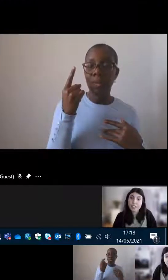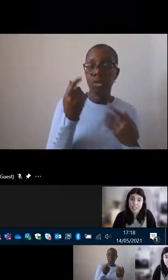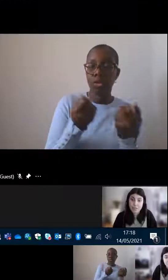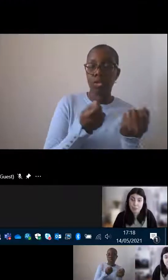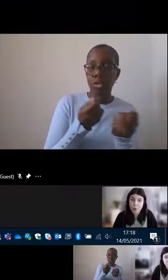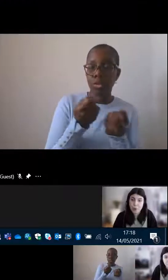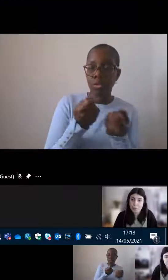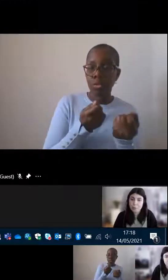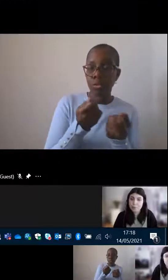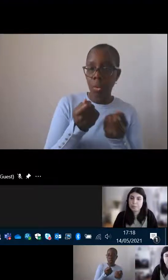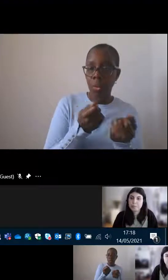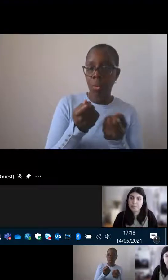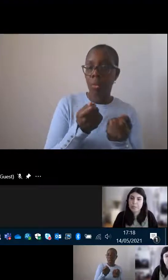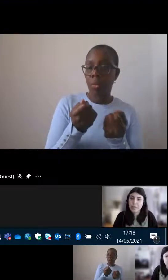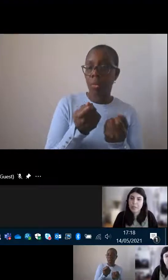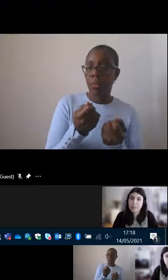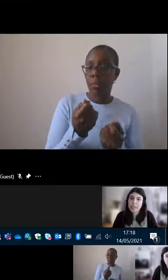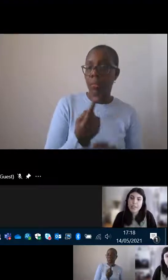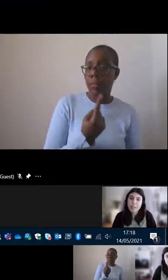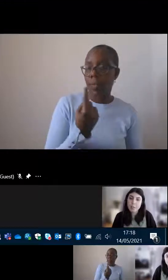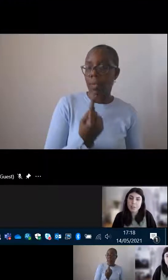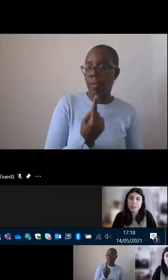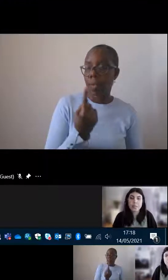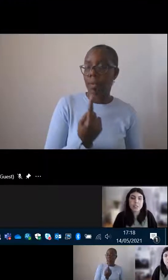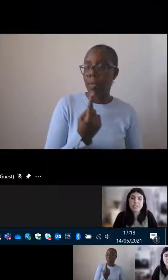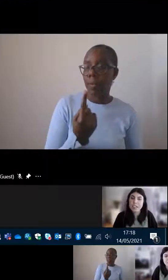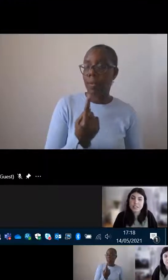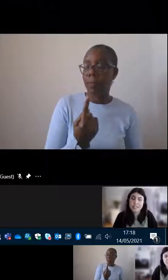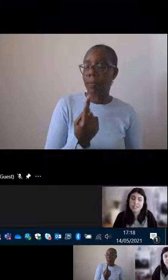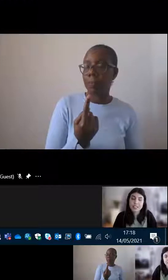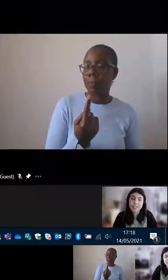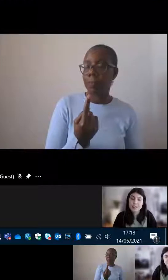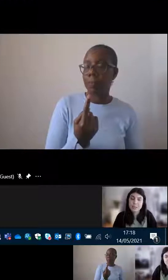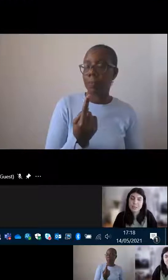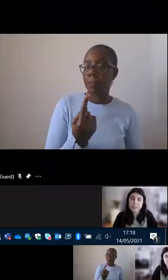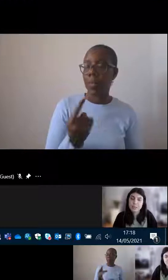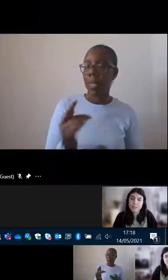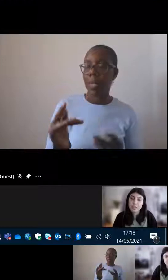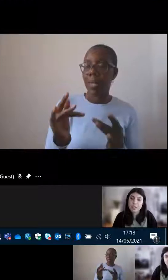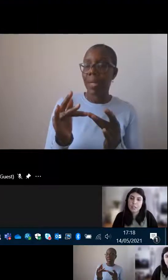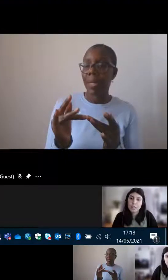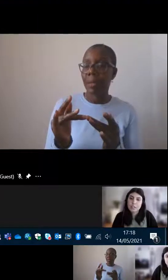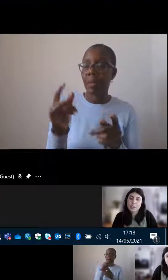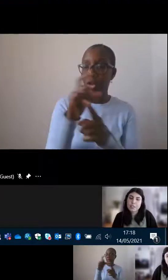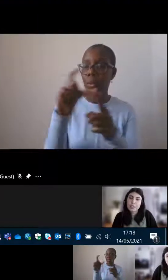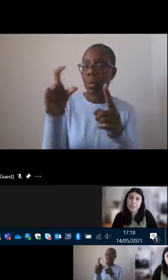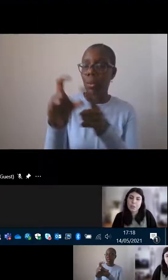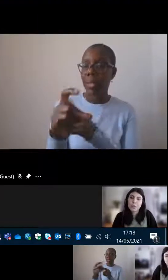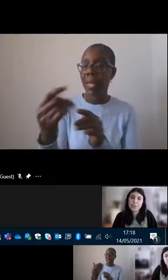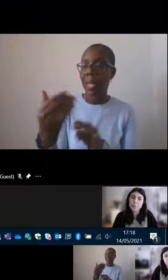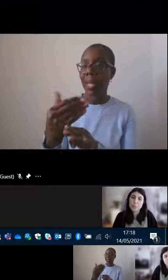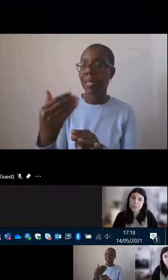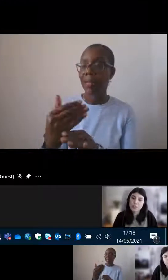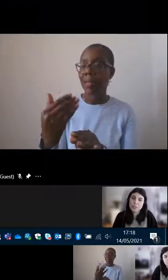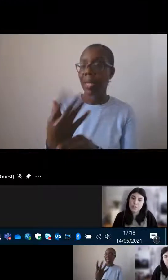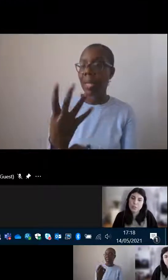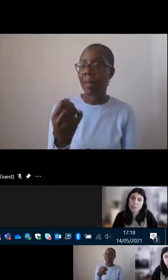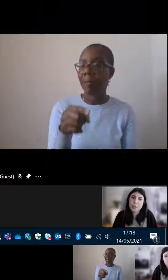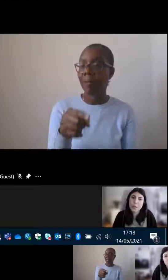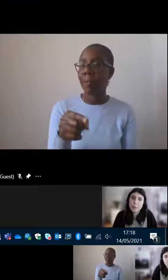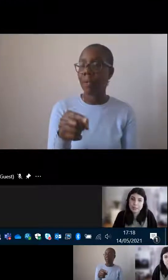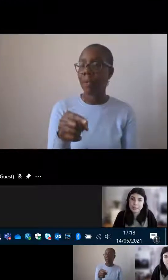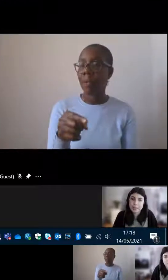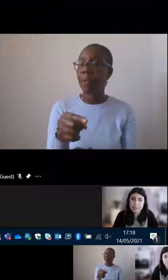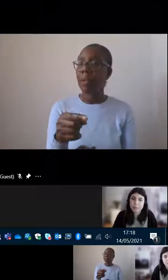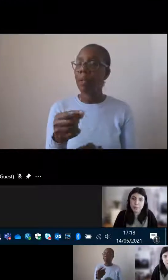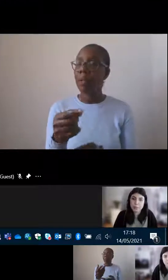where they are in control, connect them with community activities. So if you know a young person